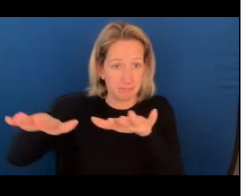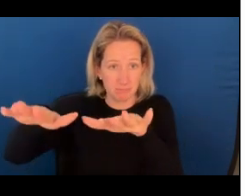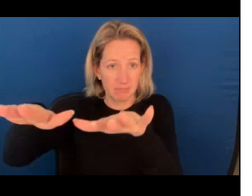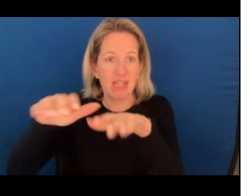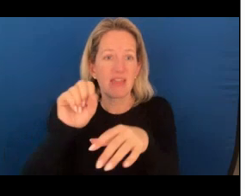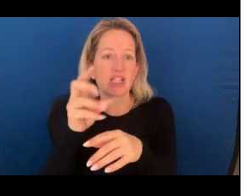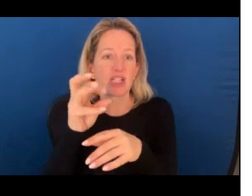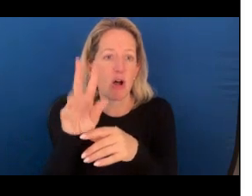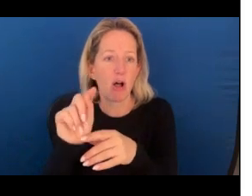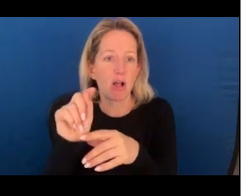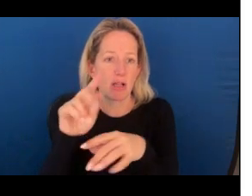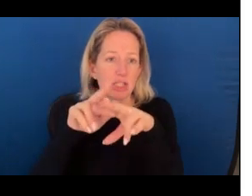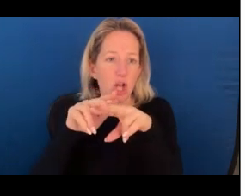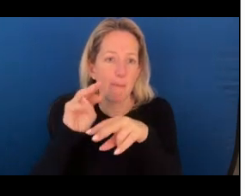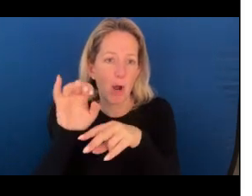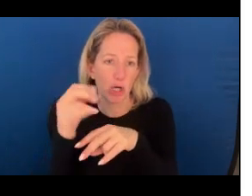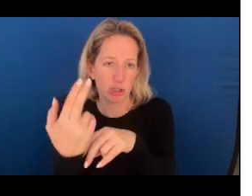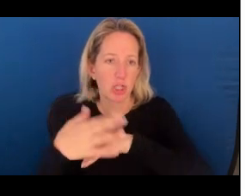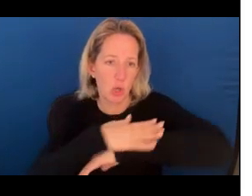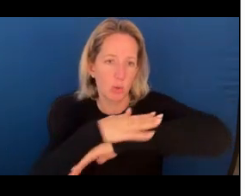marsh in coastal South Carolina.